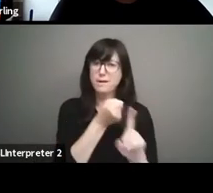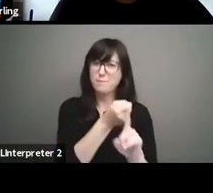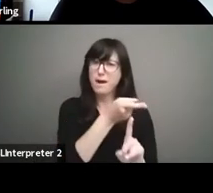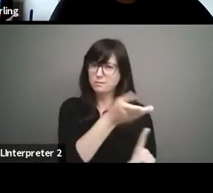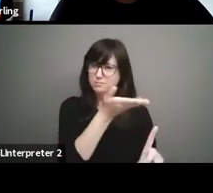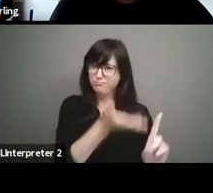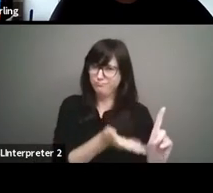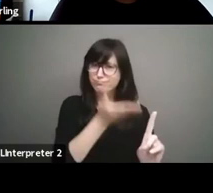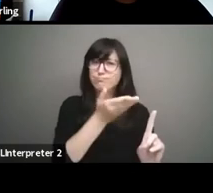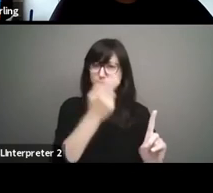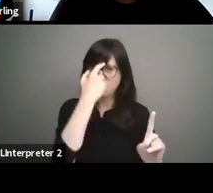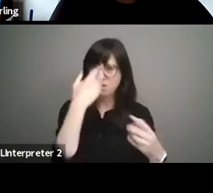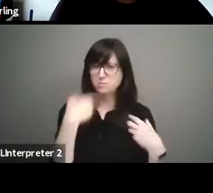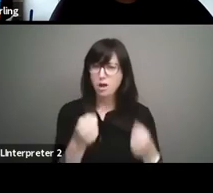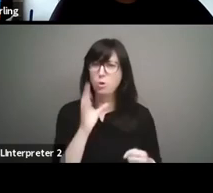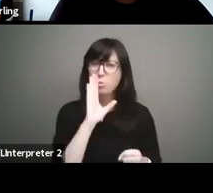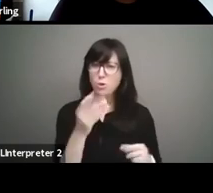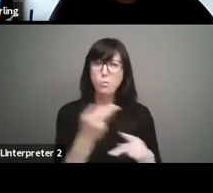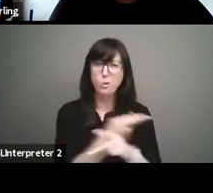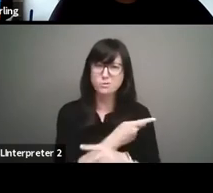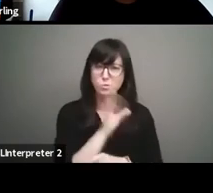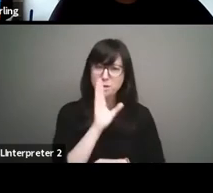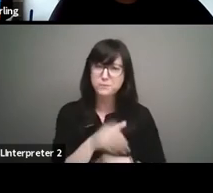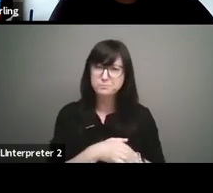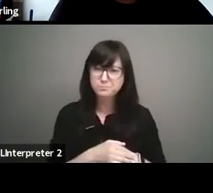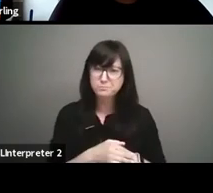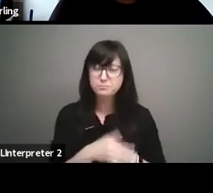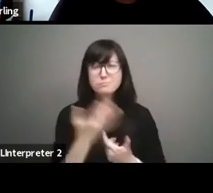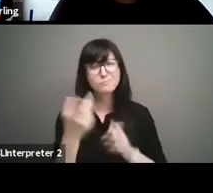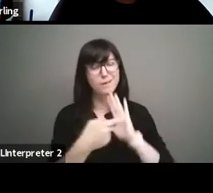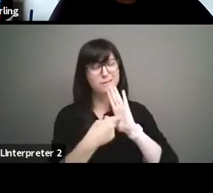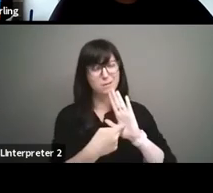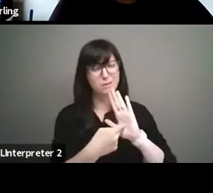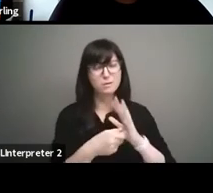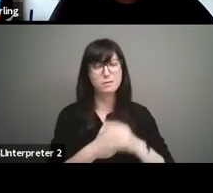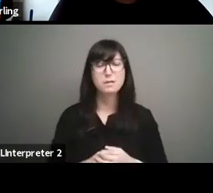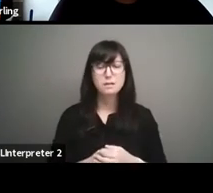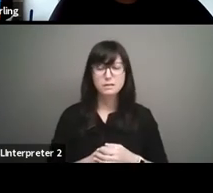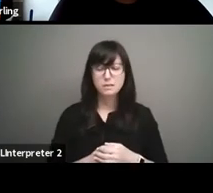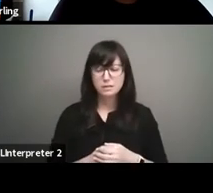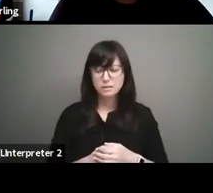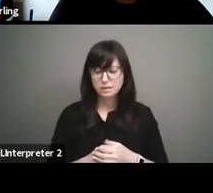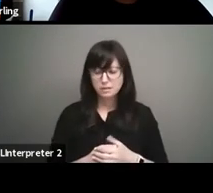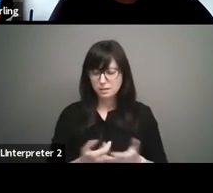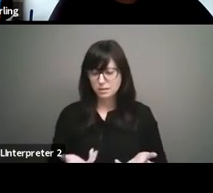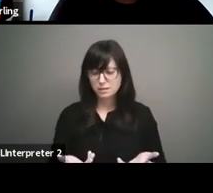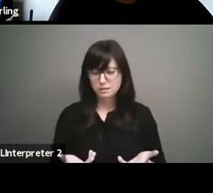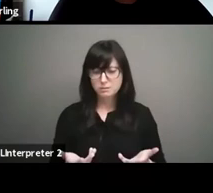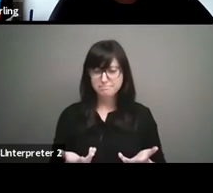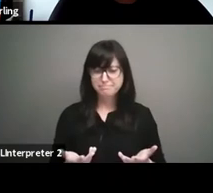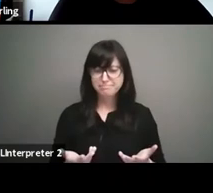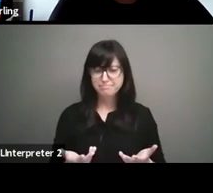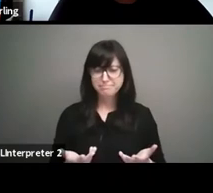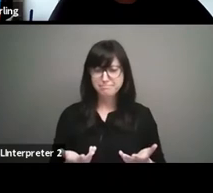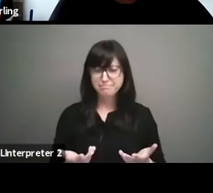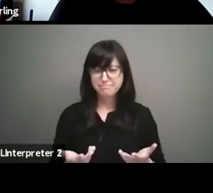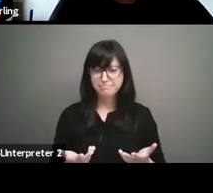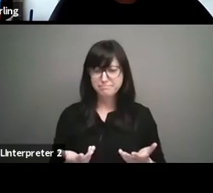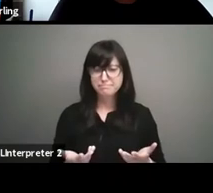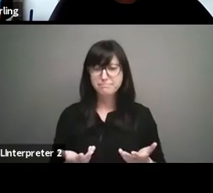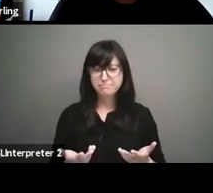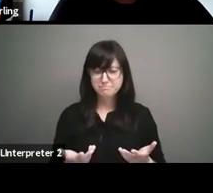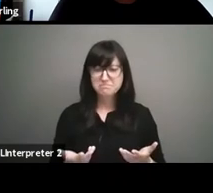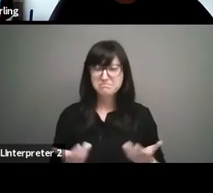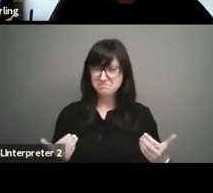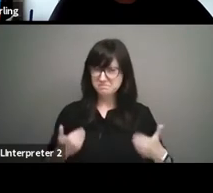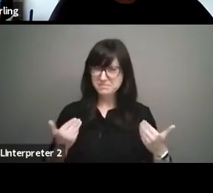health in the long term. So for example, you know, the reality is that some of the young people